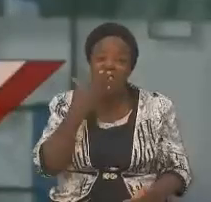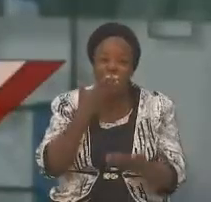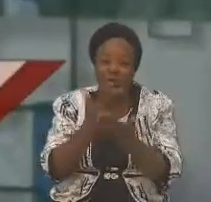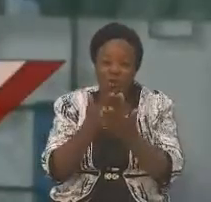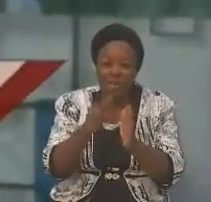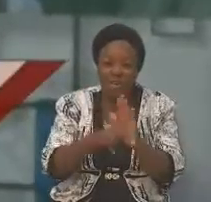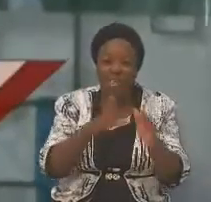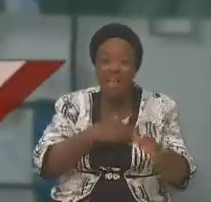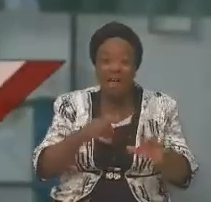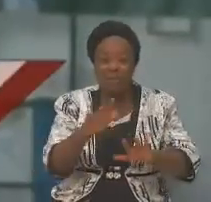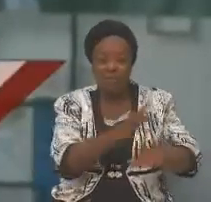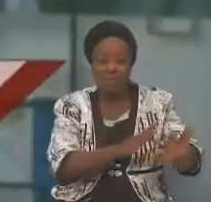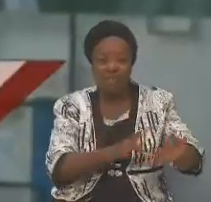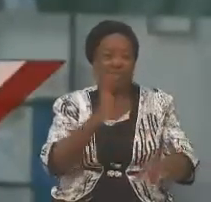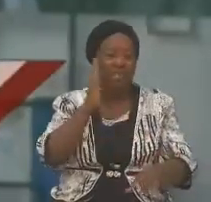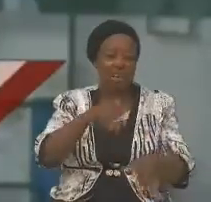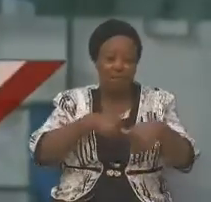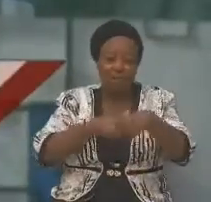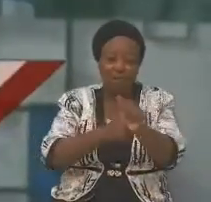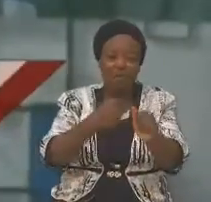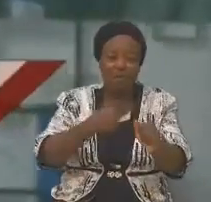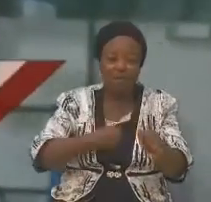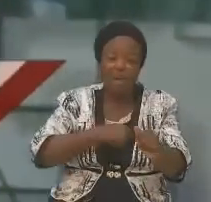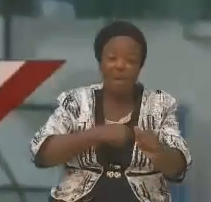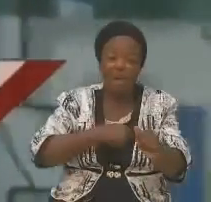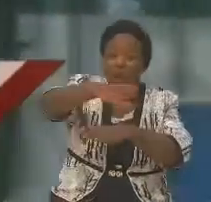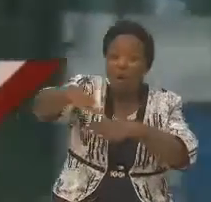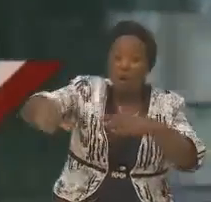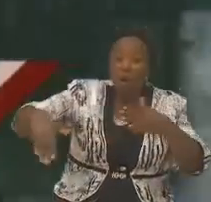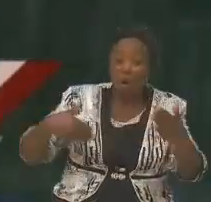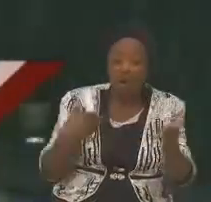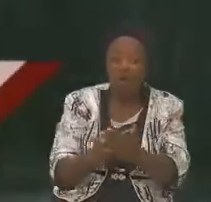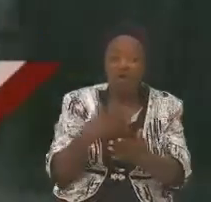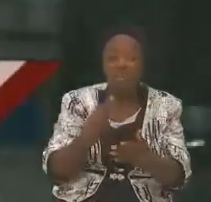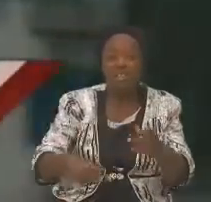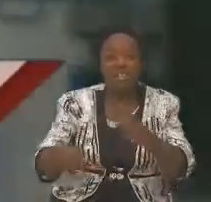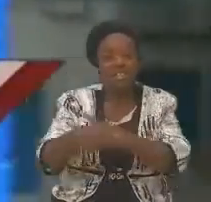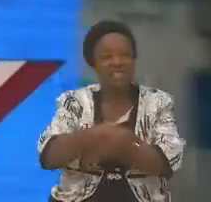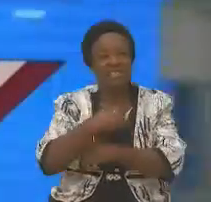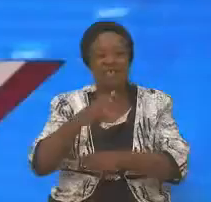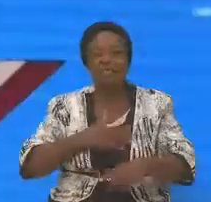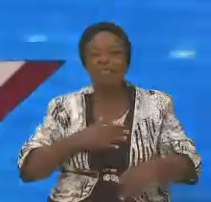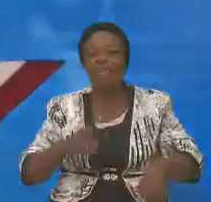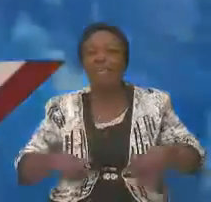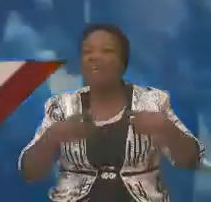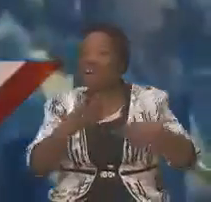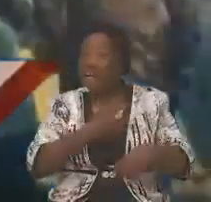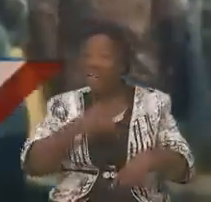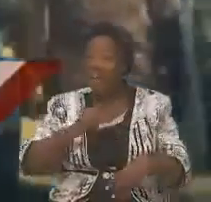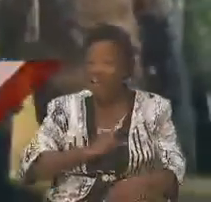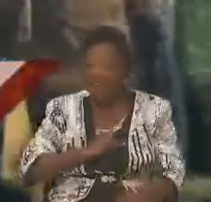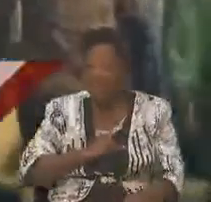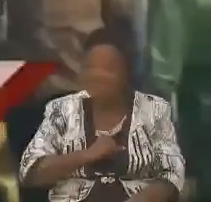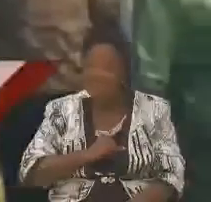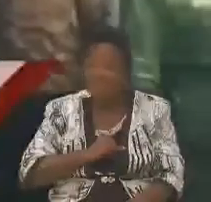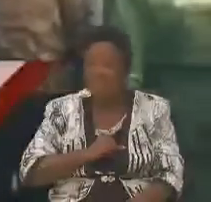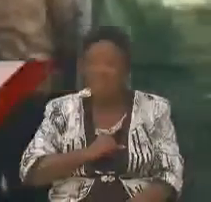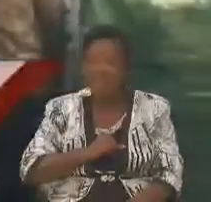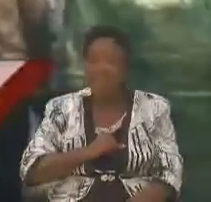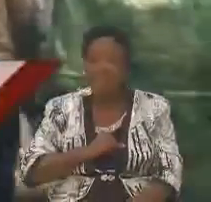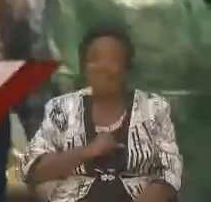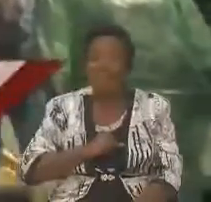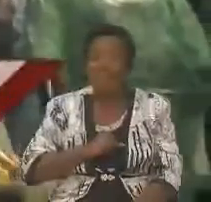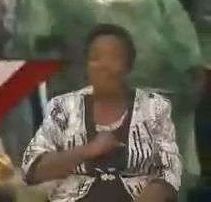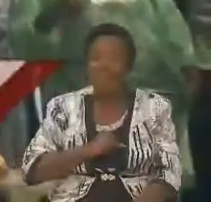surely, goodness and mercy shall follow me all the days of my life.